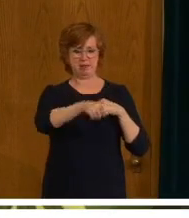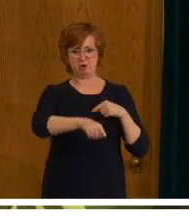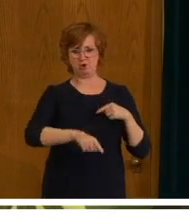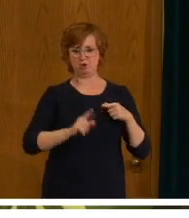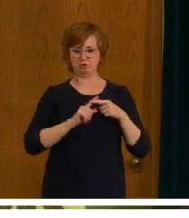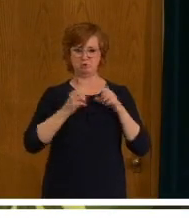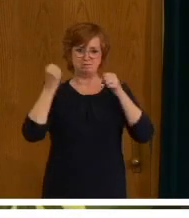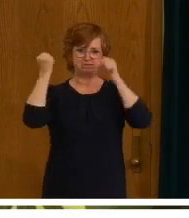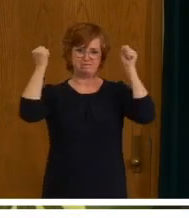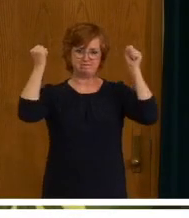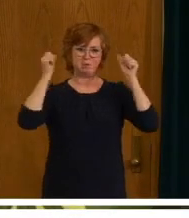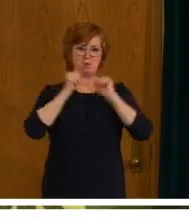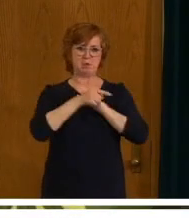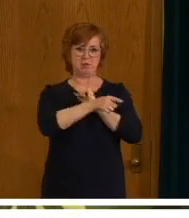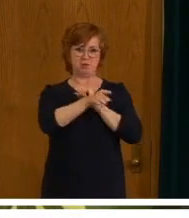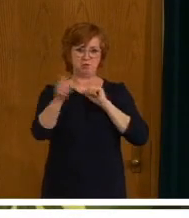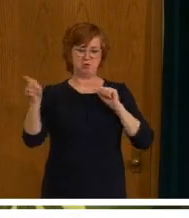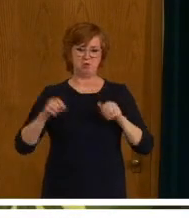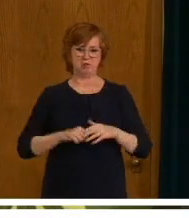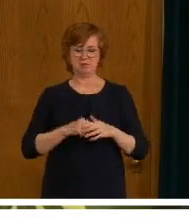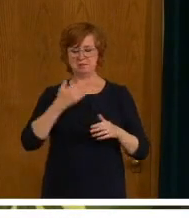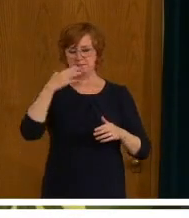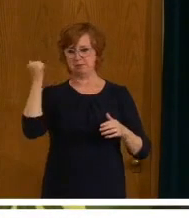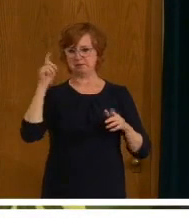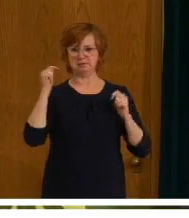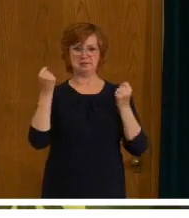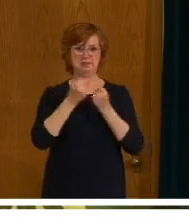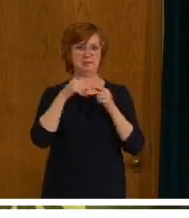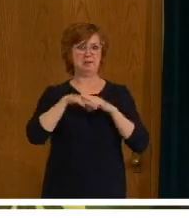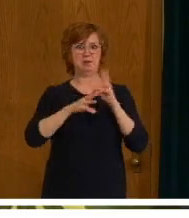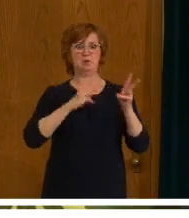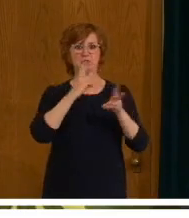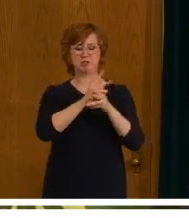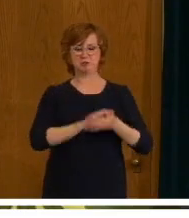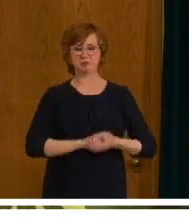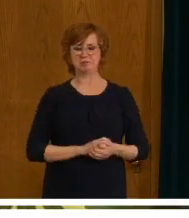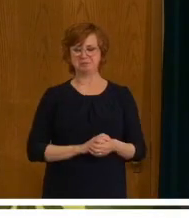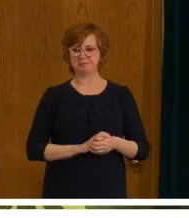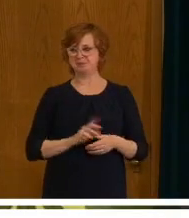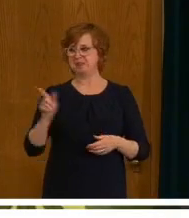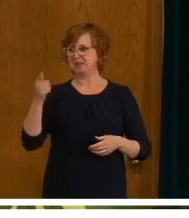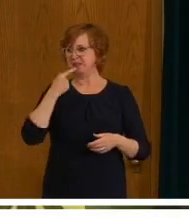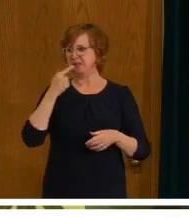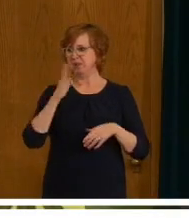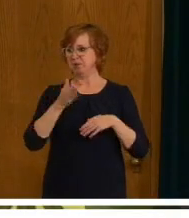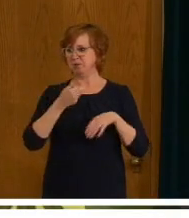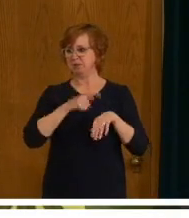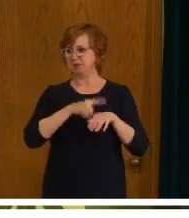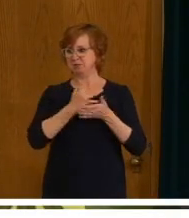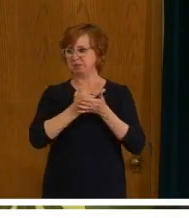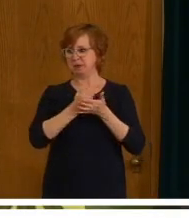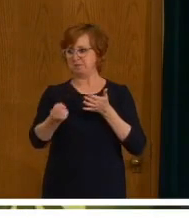many other Saskatchewan people, the greatest football team in the world. That concludes today's update. Thank you.